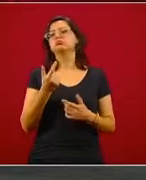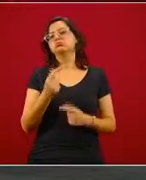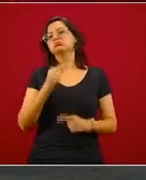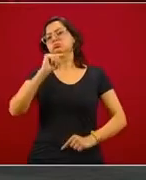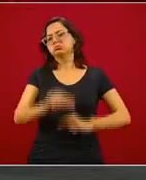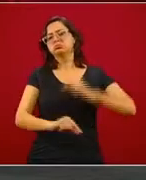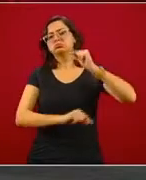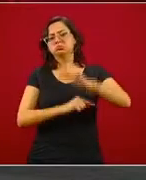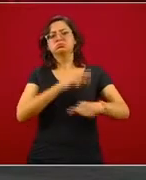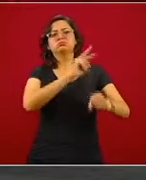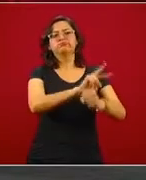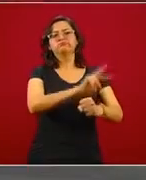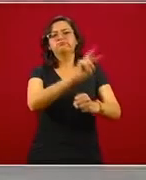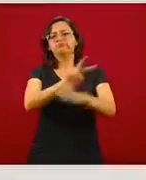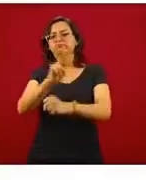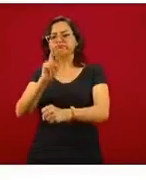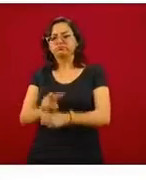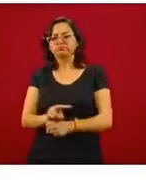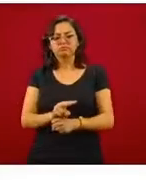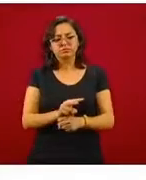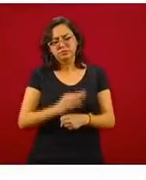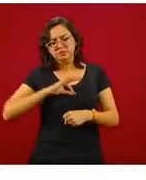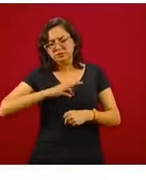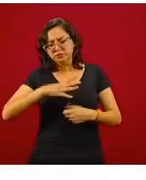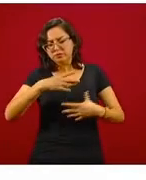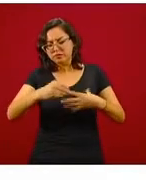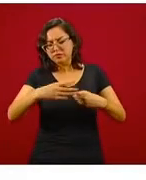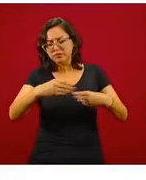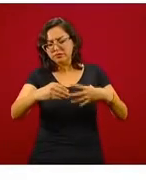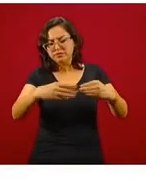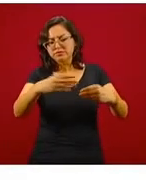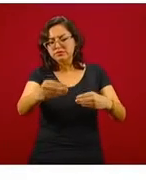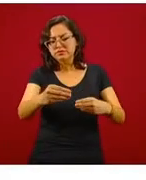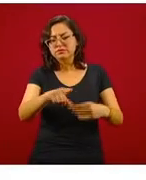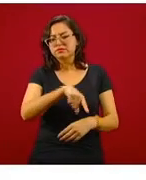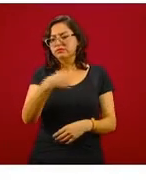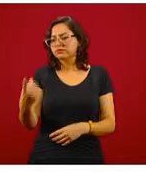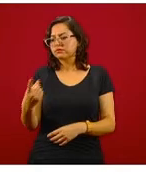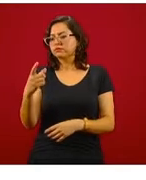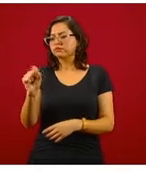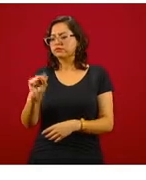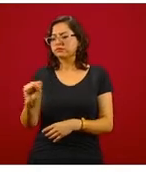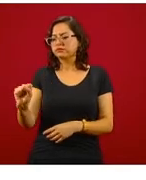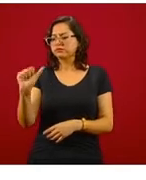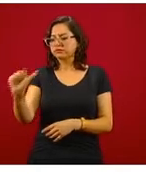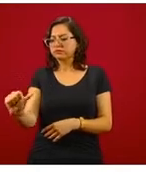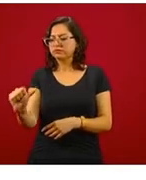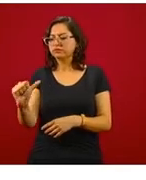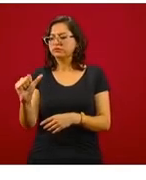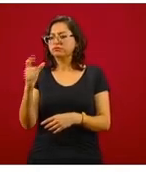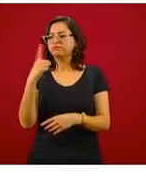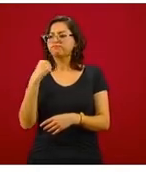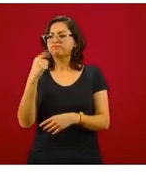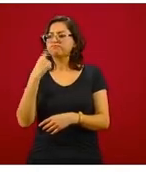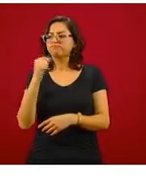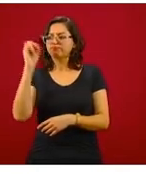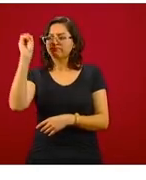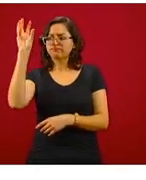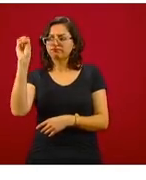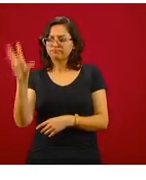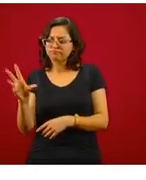So this is how we are going to be having the surveillance over the impact and those chains for